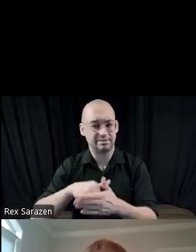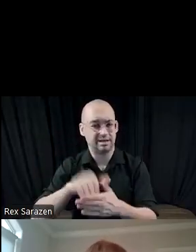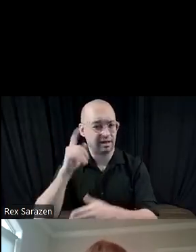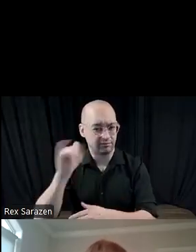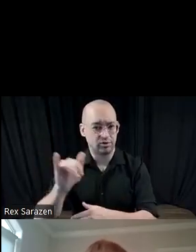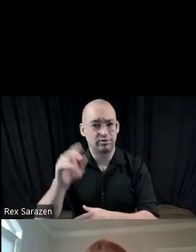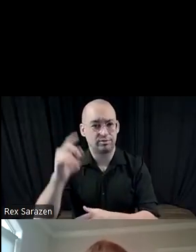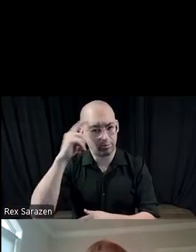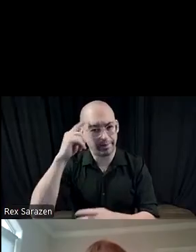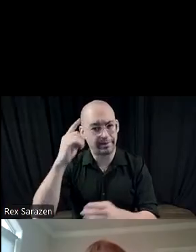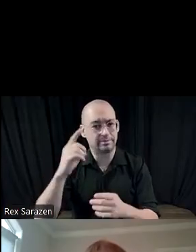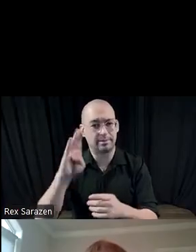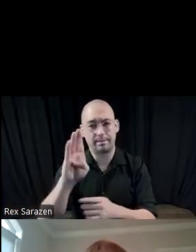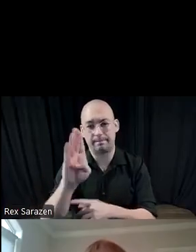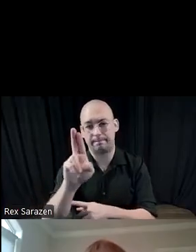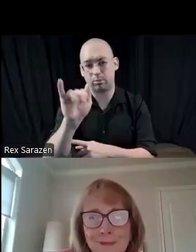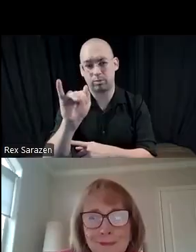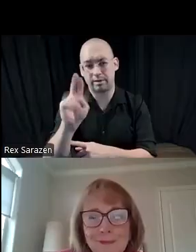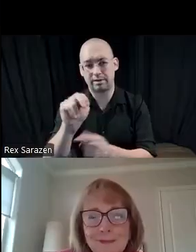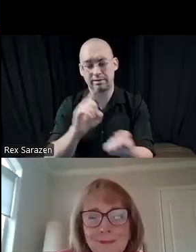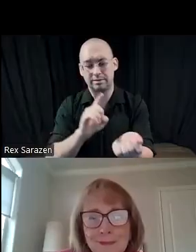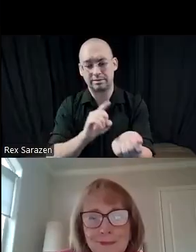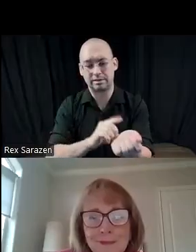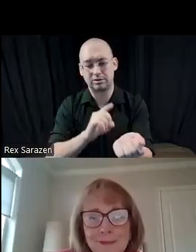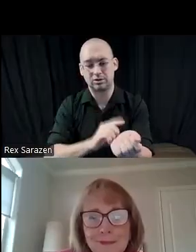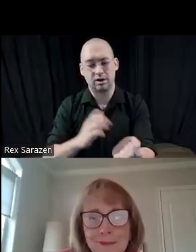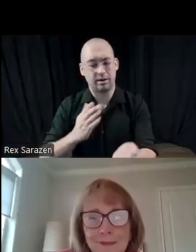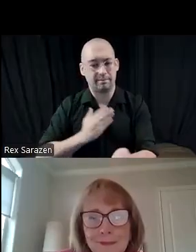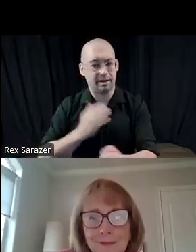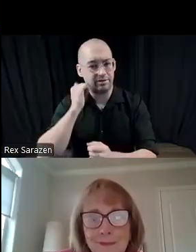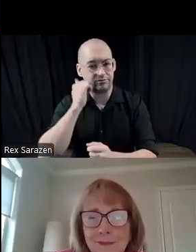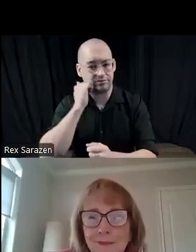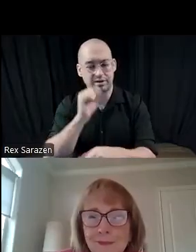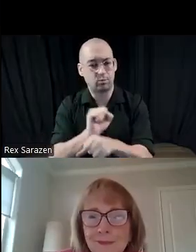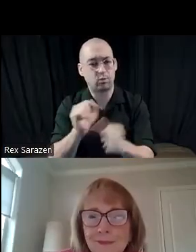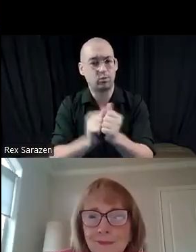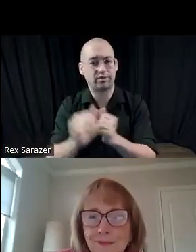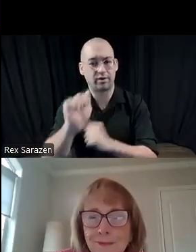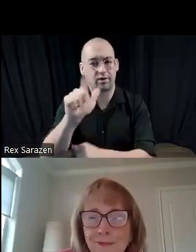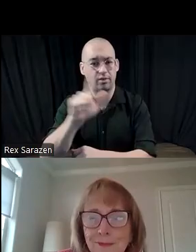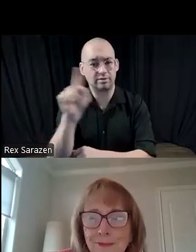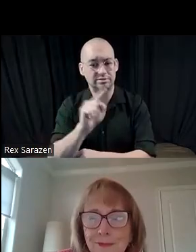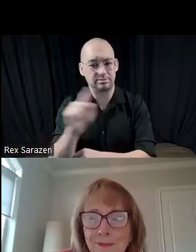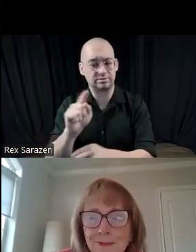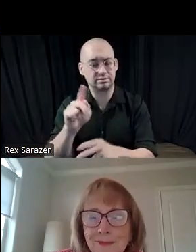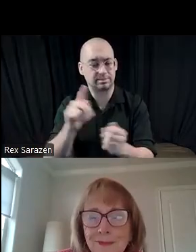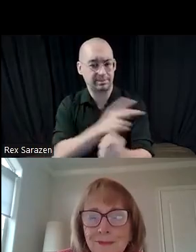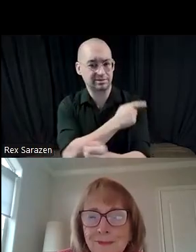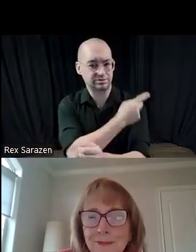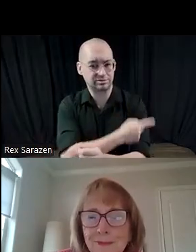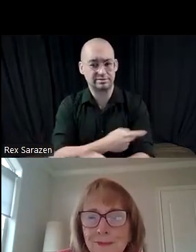my day-to-day activity does involve Alzheimer's patients. Um, so I've been on the California Commission on Aging. This is my second